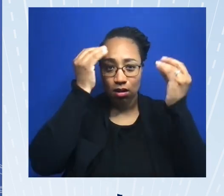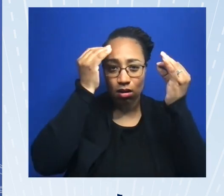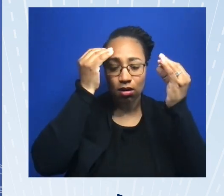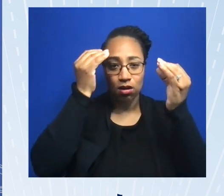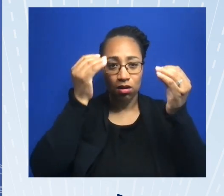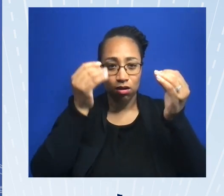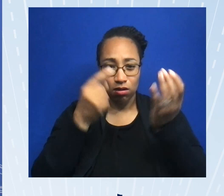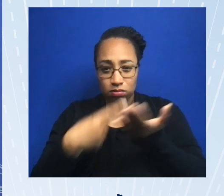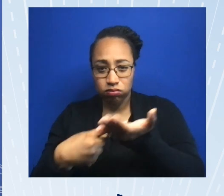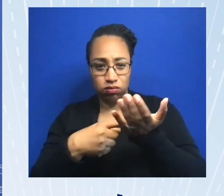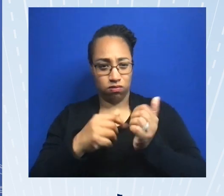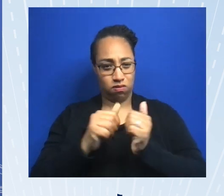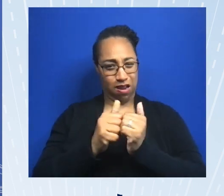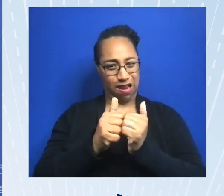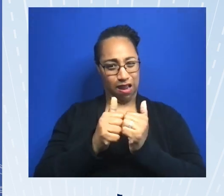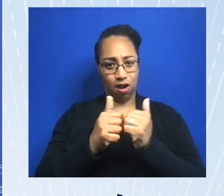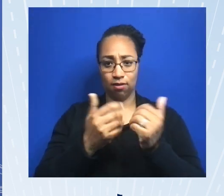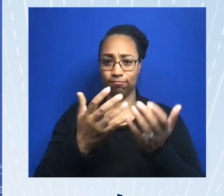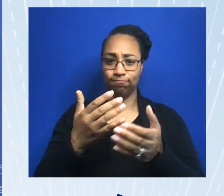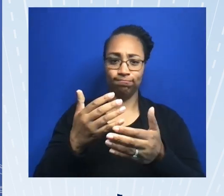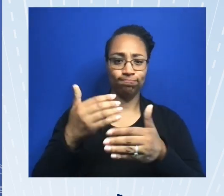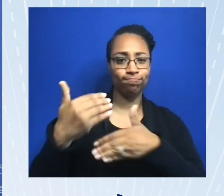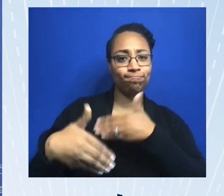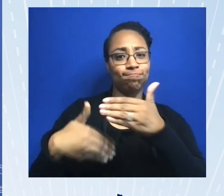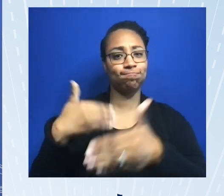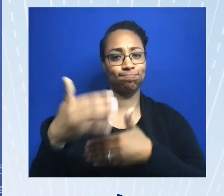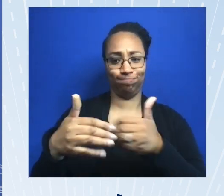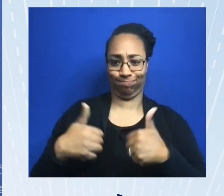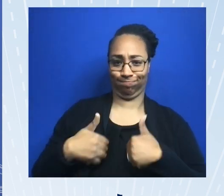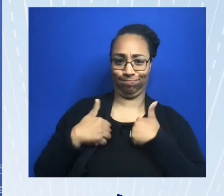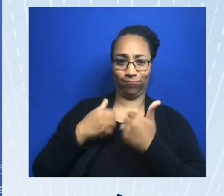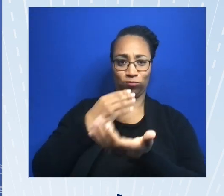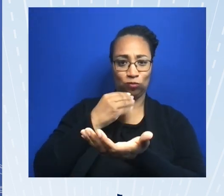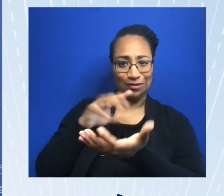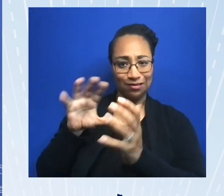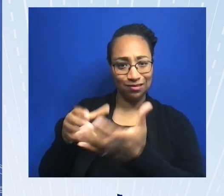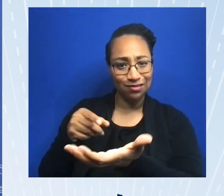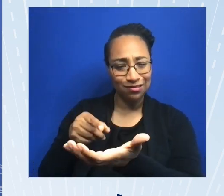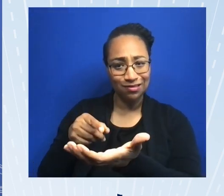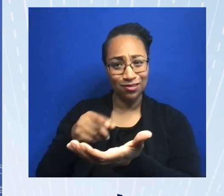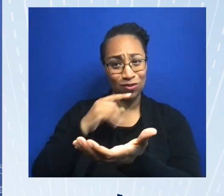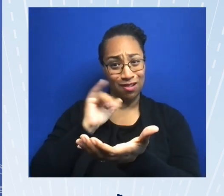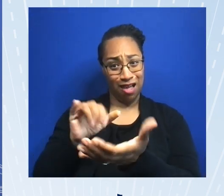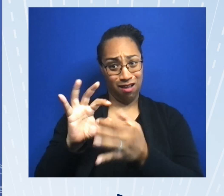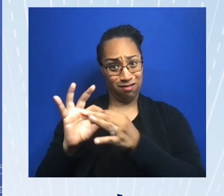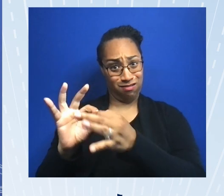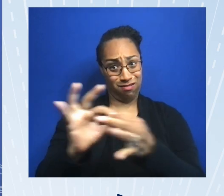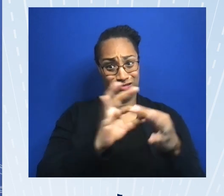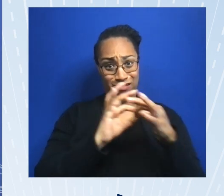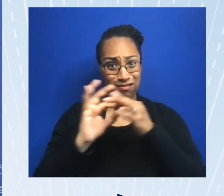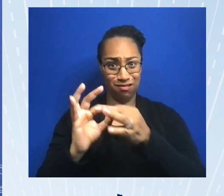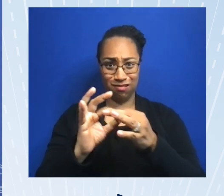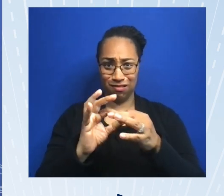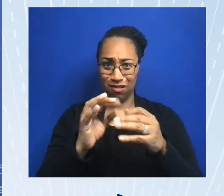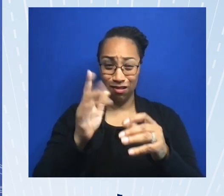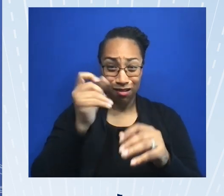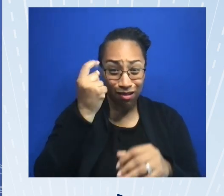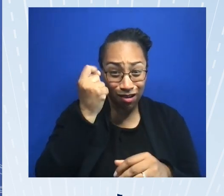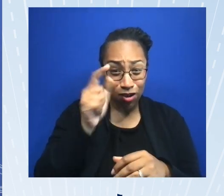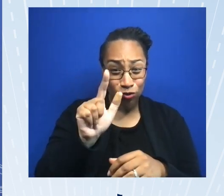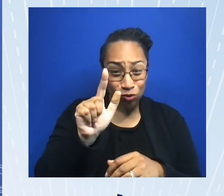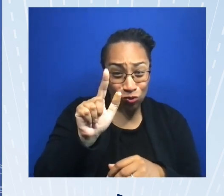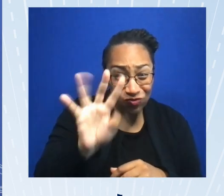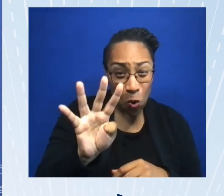than 24 federal agencies, conducted listening sessions with more than 1,000 Jewish leaders, faith leaders, and civil